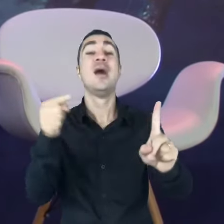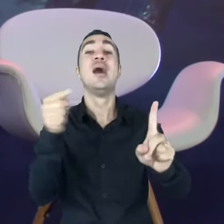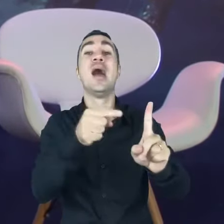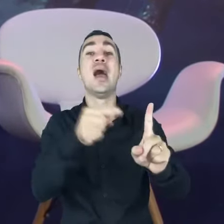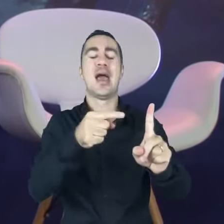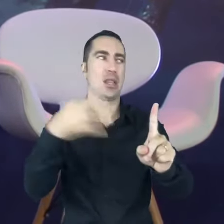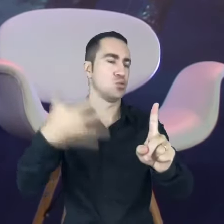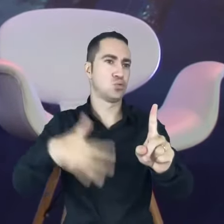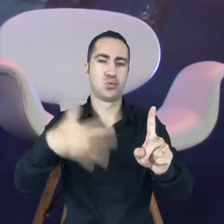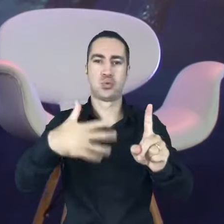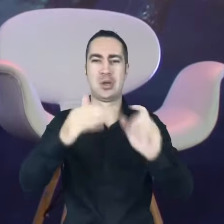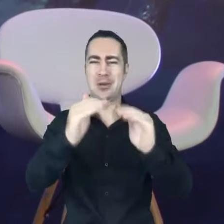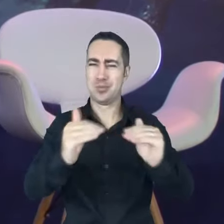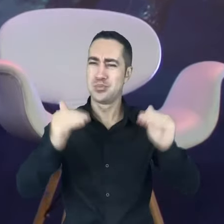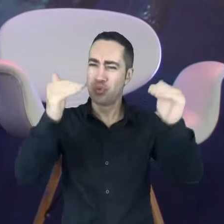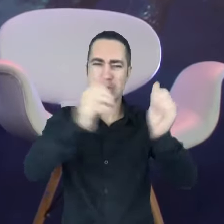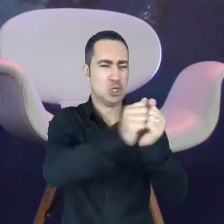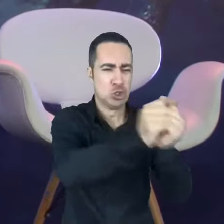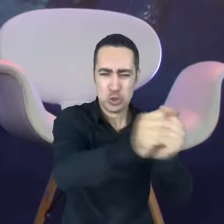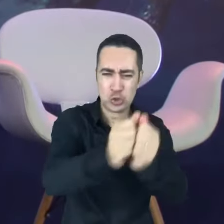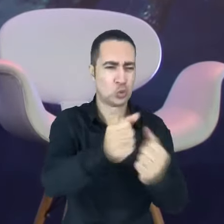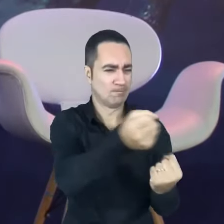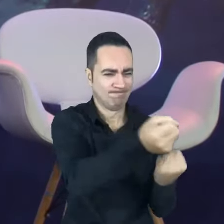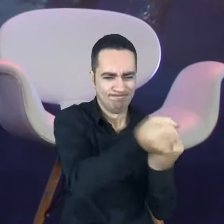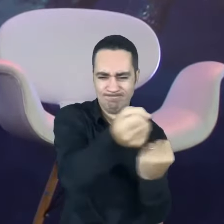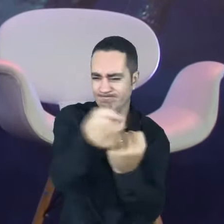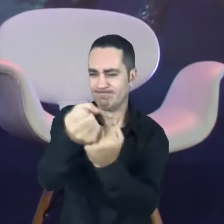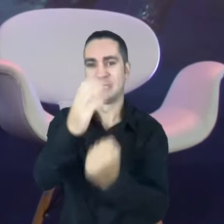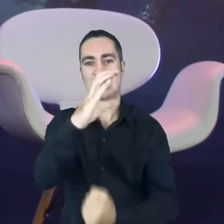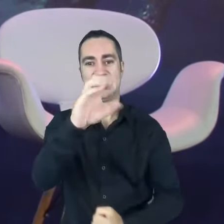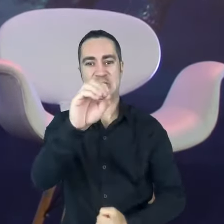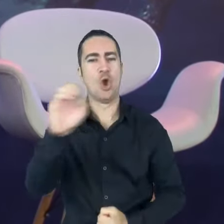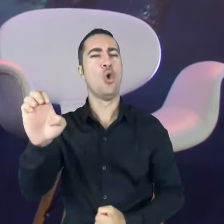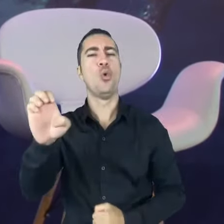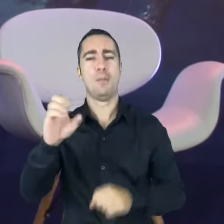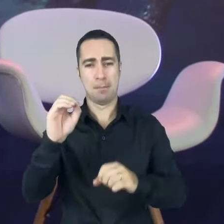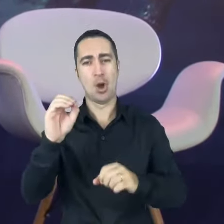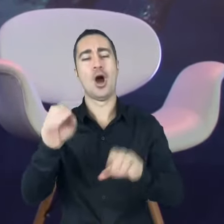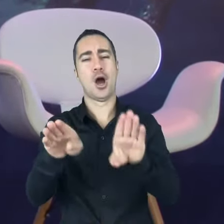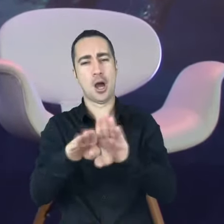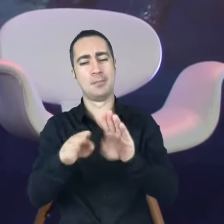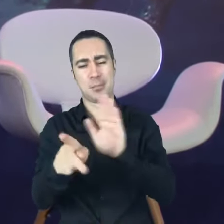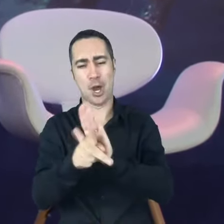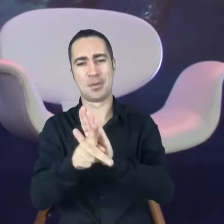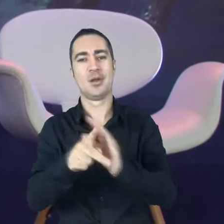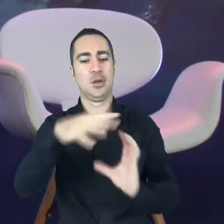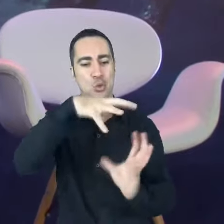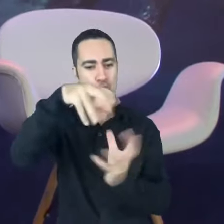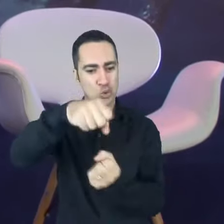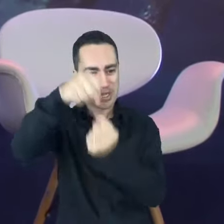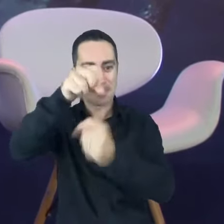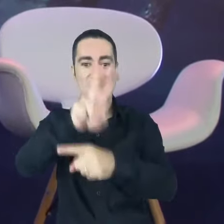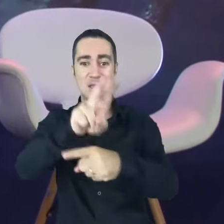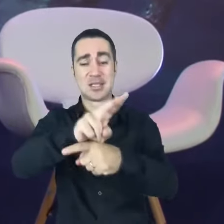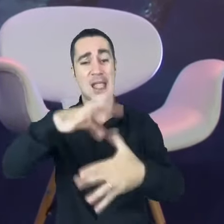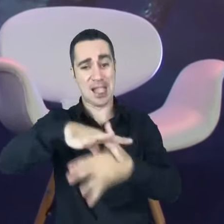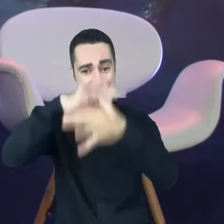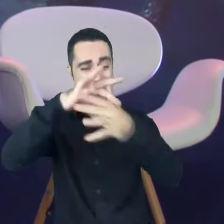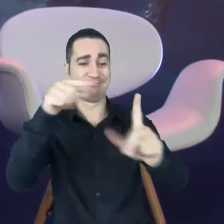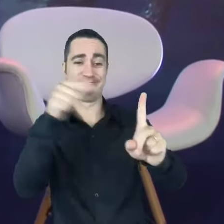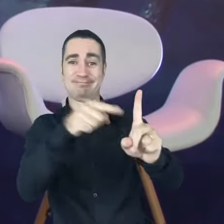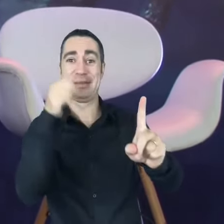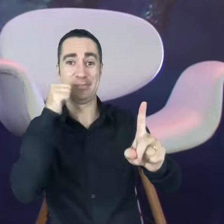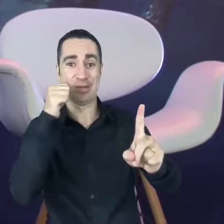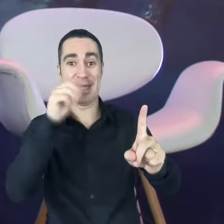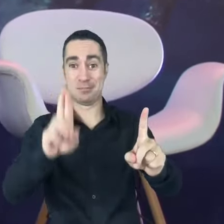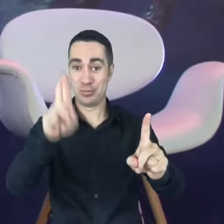together with Scania's former CEO, Henrique Henriksson, of the book, Sustainability Leadership, a Swedish approach to